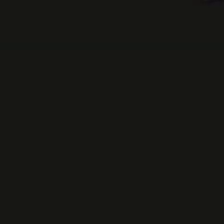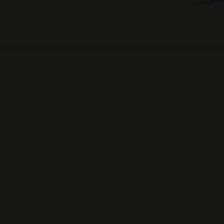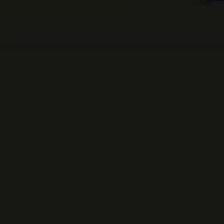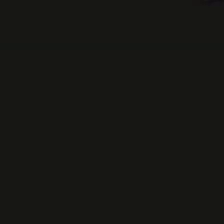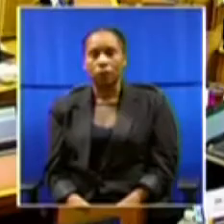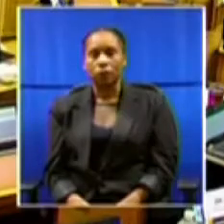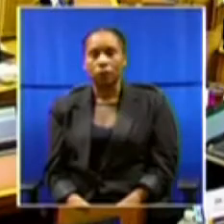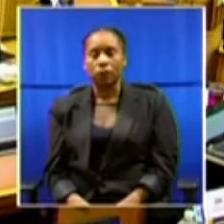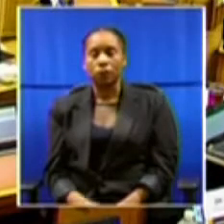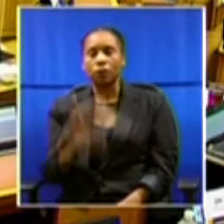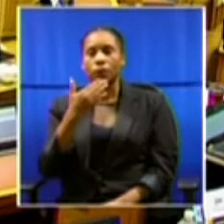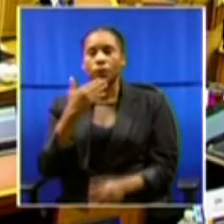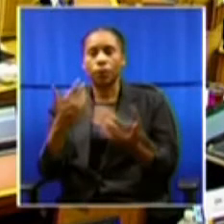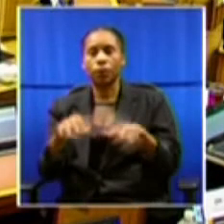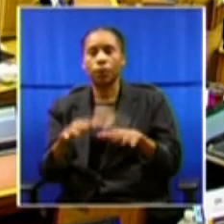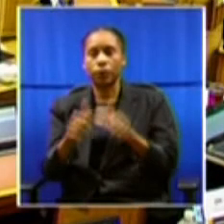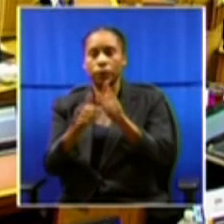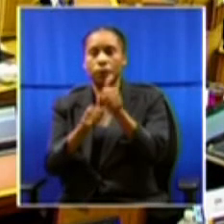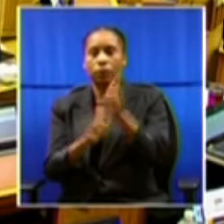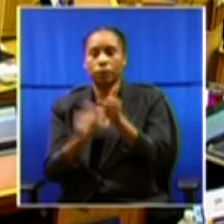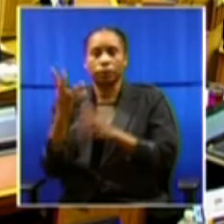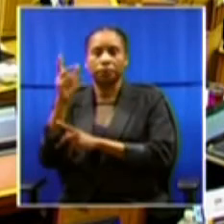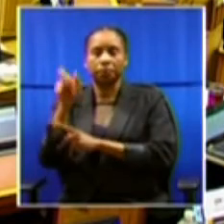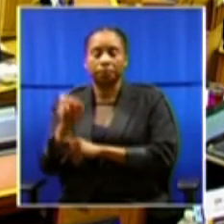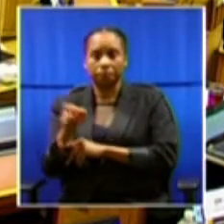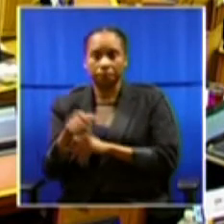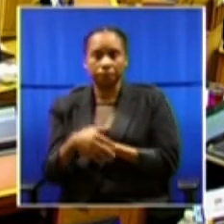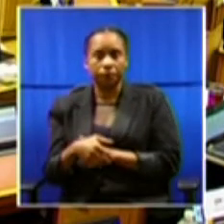Thank you very much, Deputy Speaker.